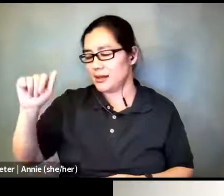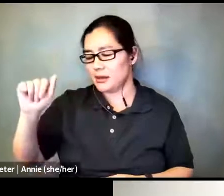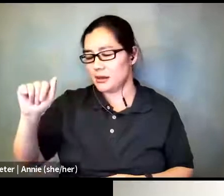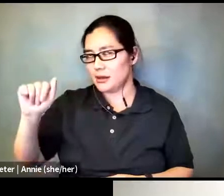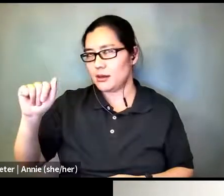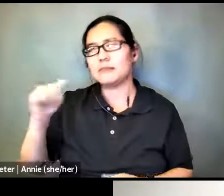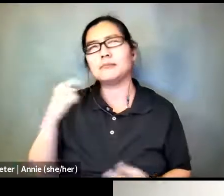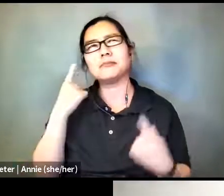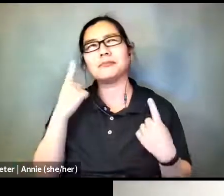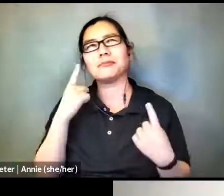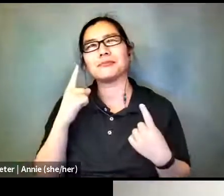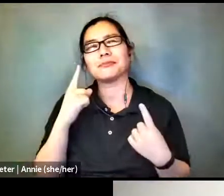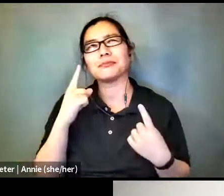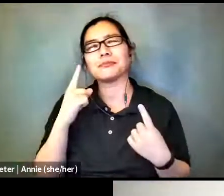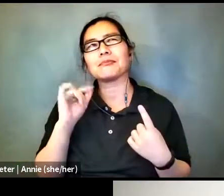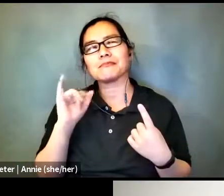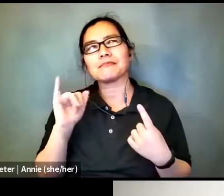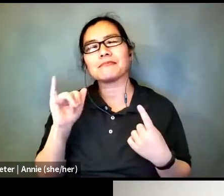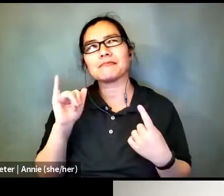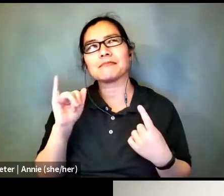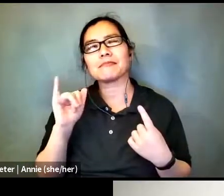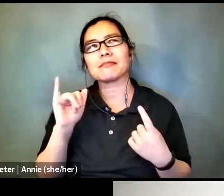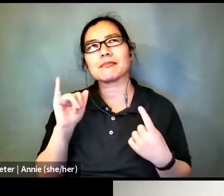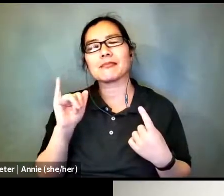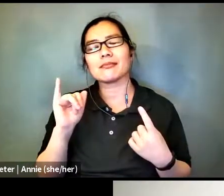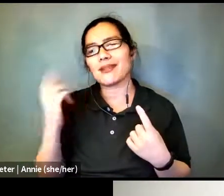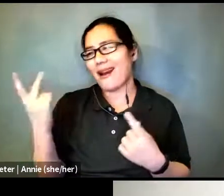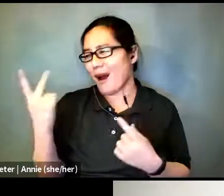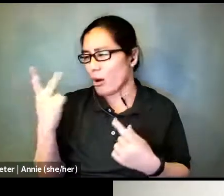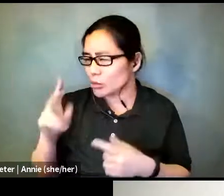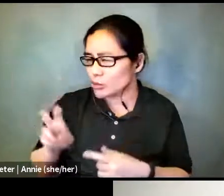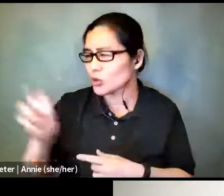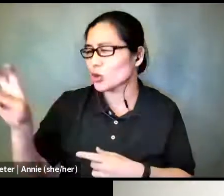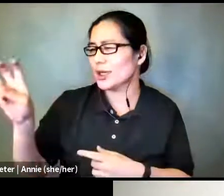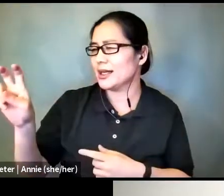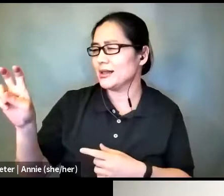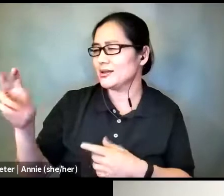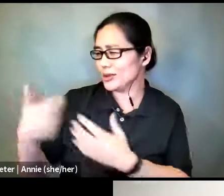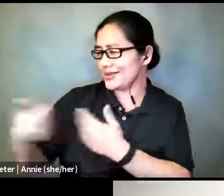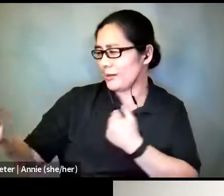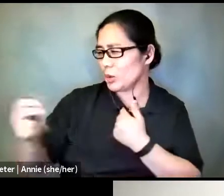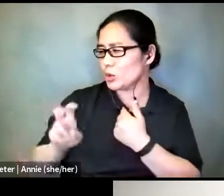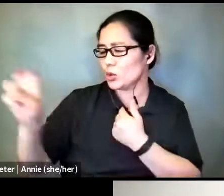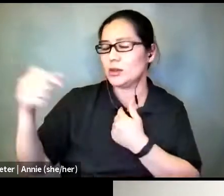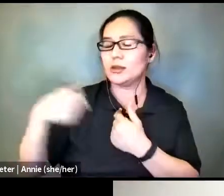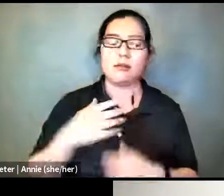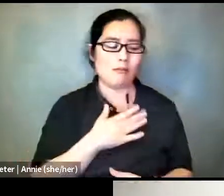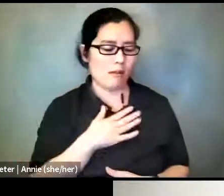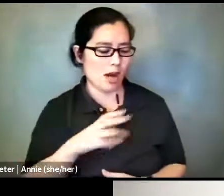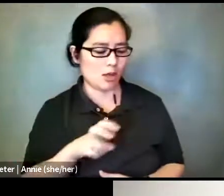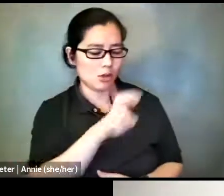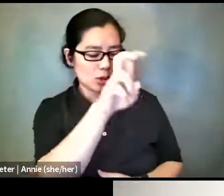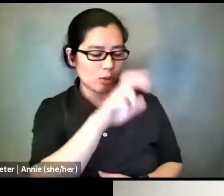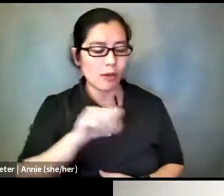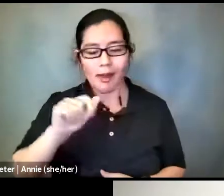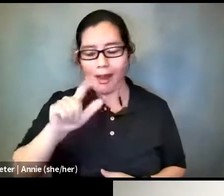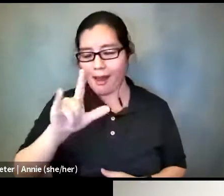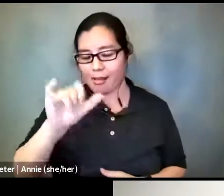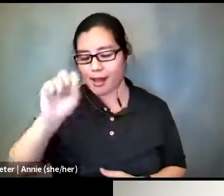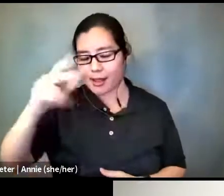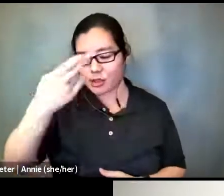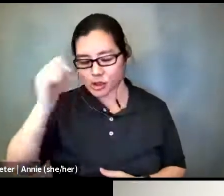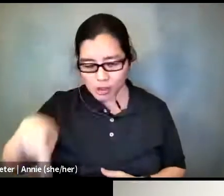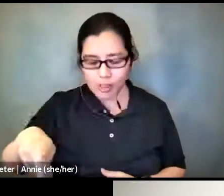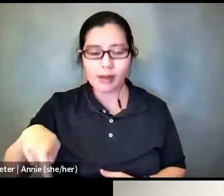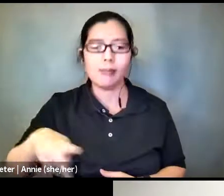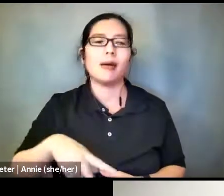we could talk about it a little bit. And I was just thinking, you know, about my journey and allyship and anti-racism and discovery and kind of learning about this